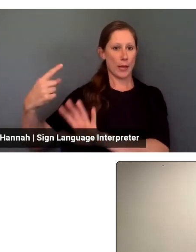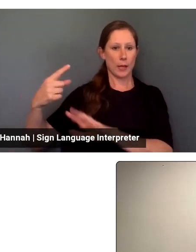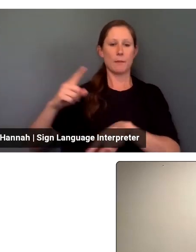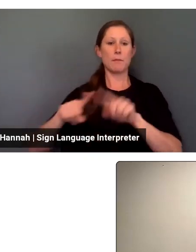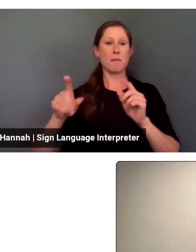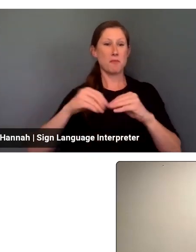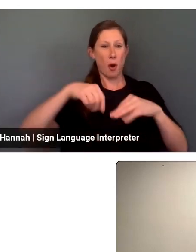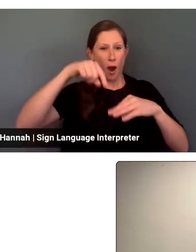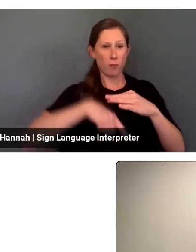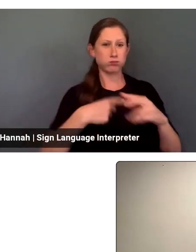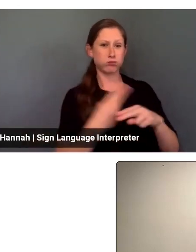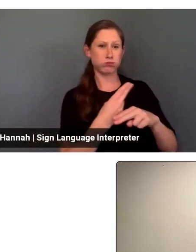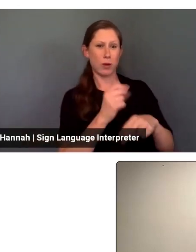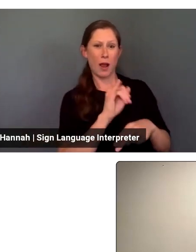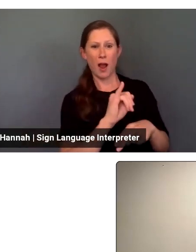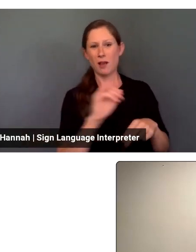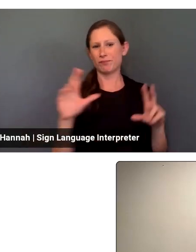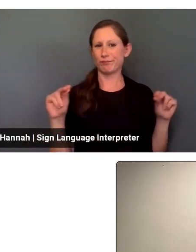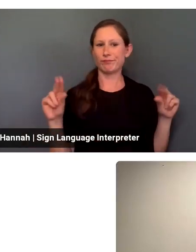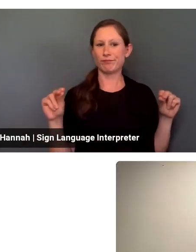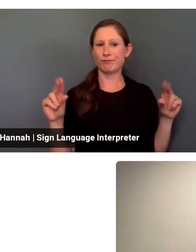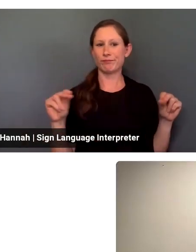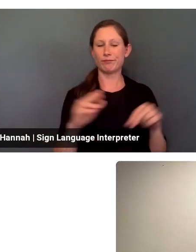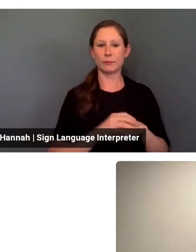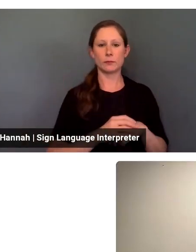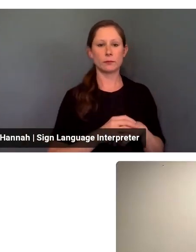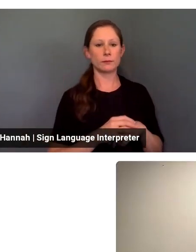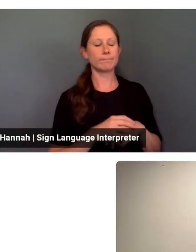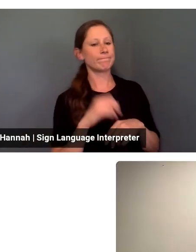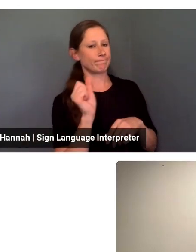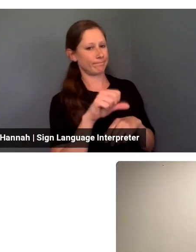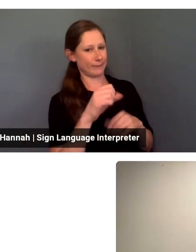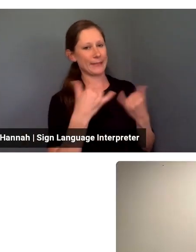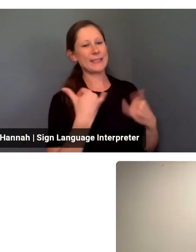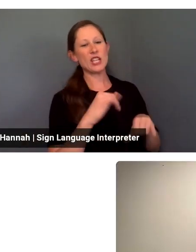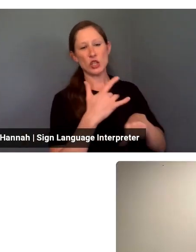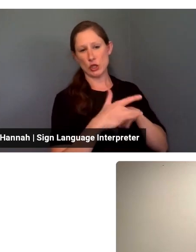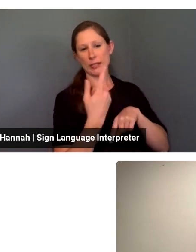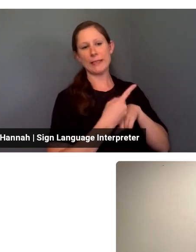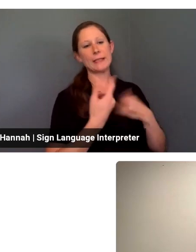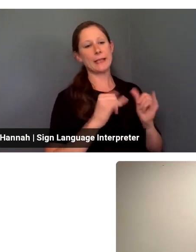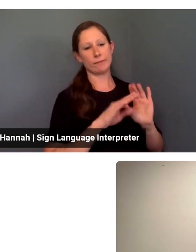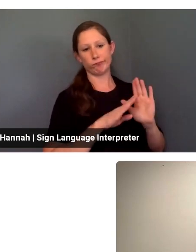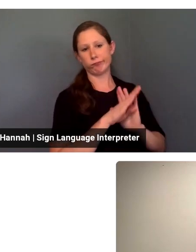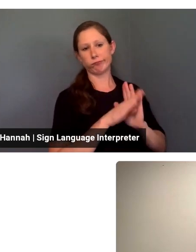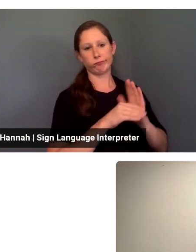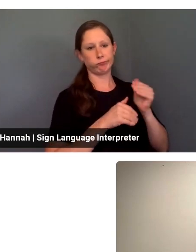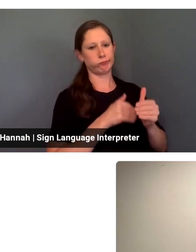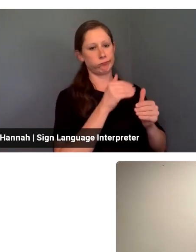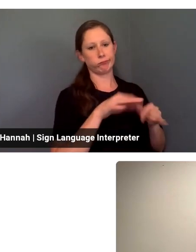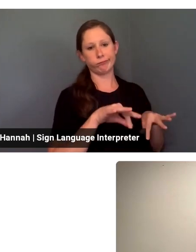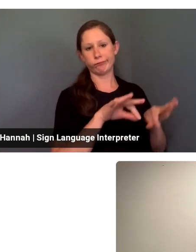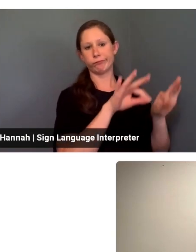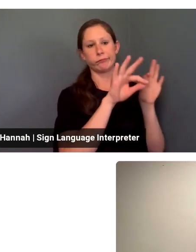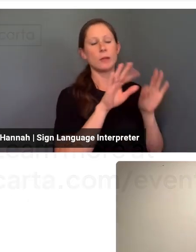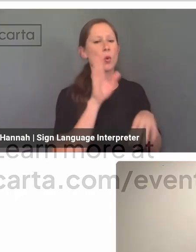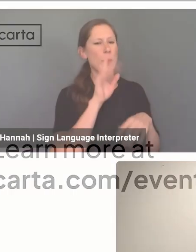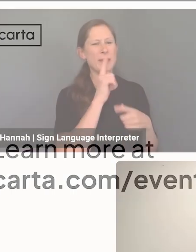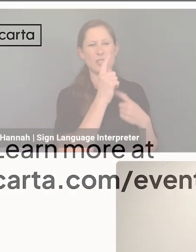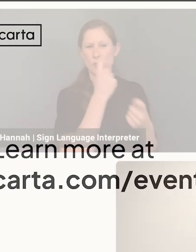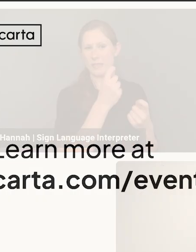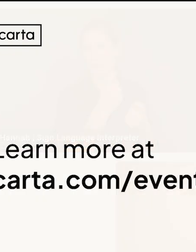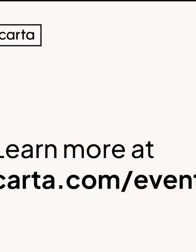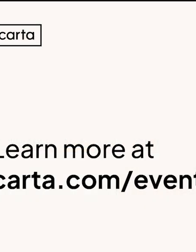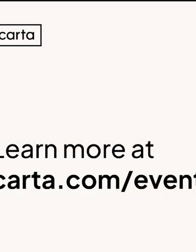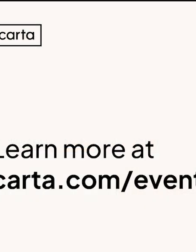that. Yeah, no, I think it's definitely early days. So it'll be interesting to see how that shakes out.